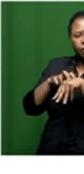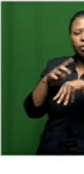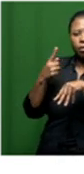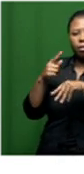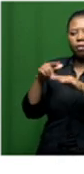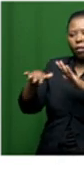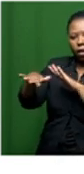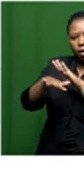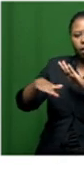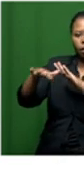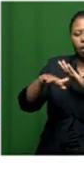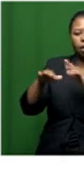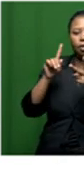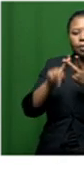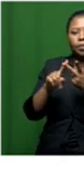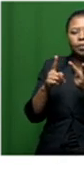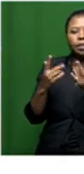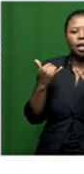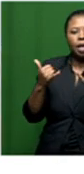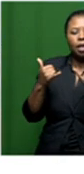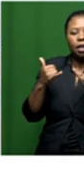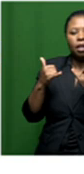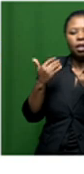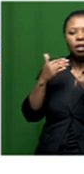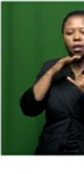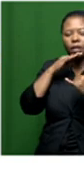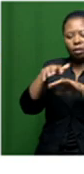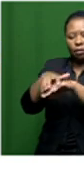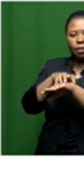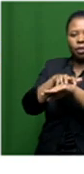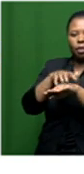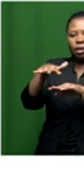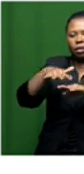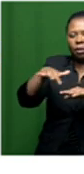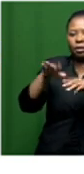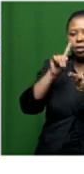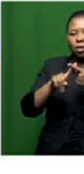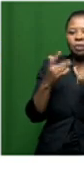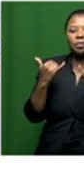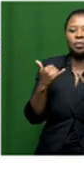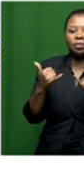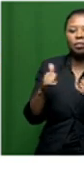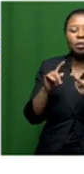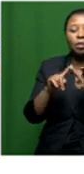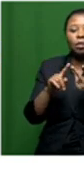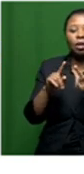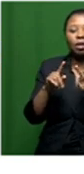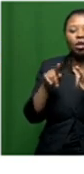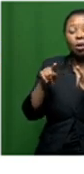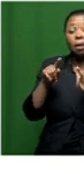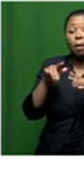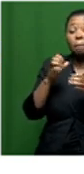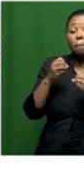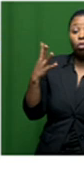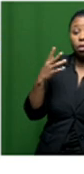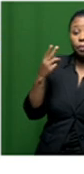geographical mark in our lives. You know, a lot of us say this is where we're from. We're very much defined by the places that we come from. And we found that a lot of